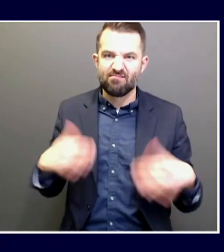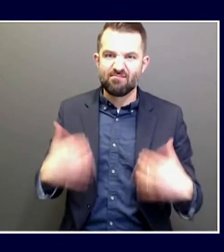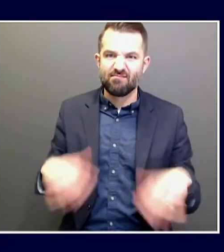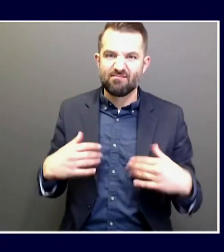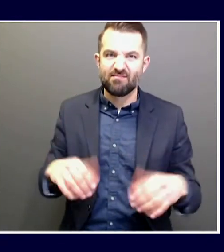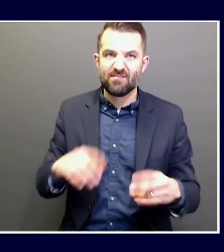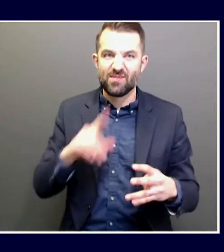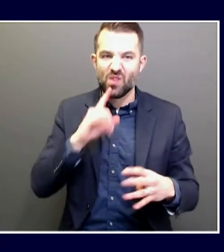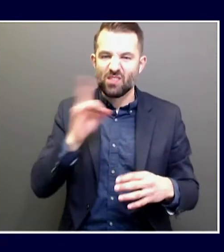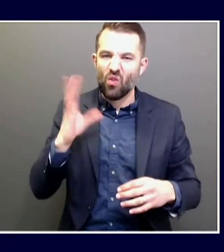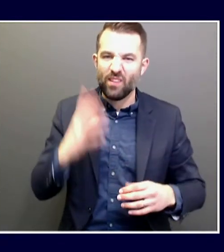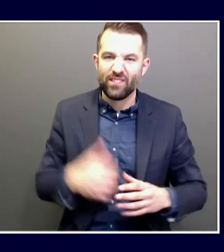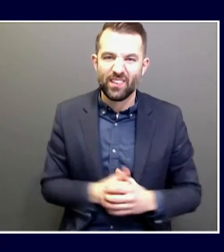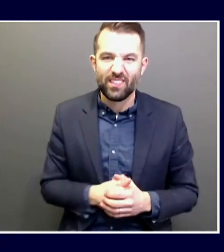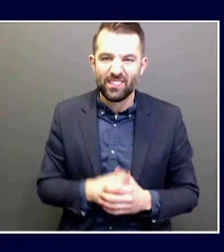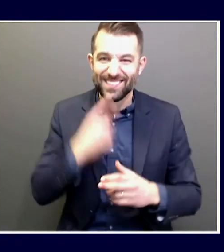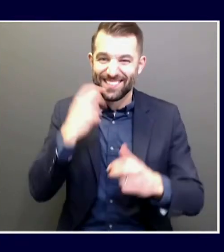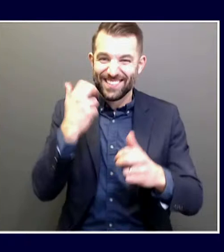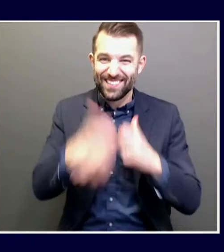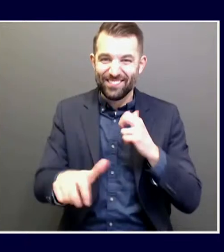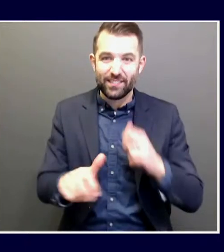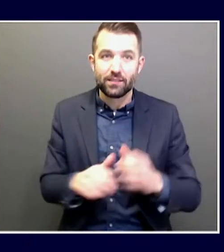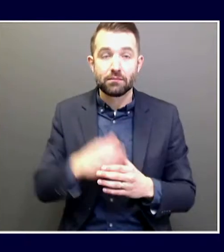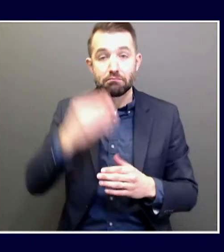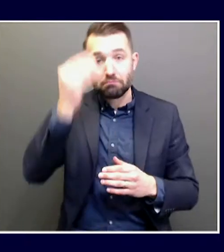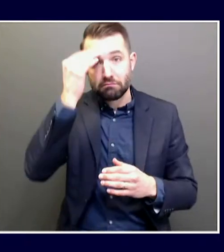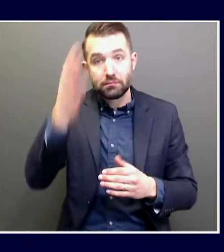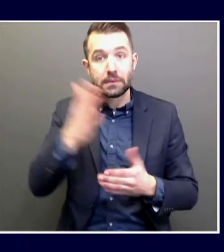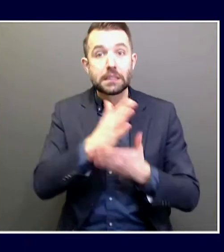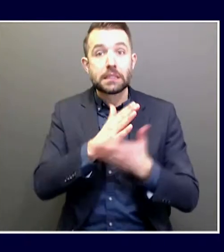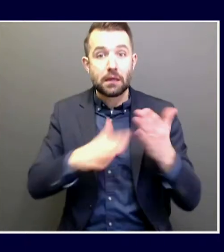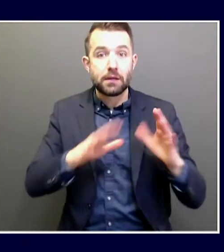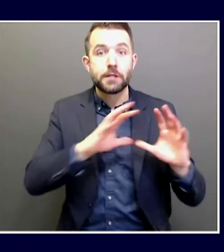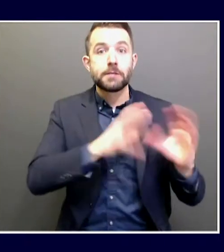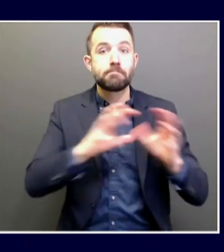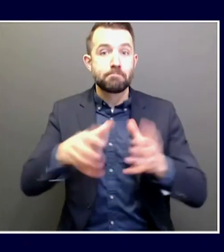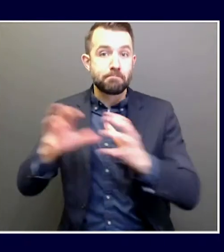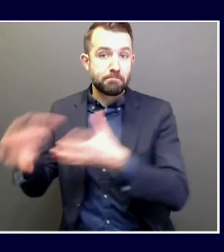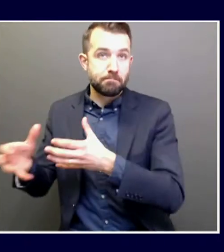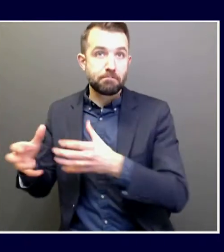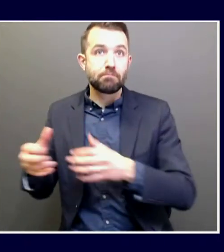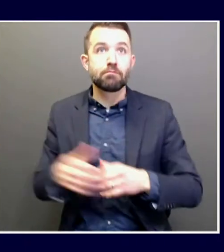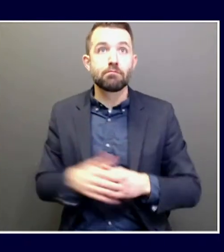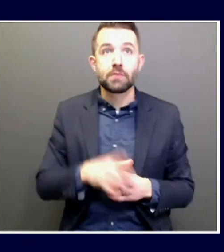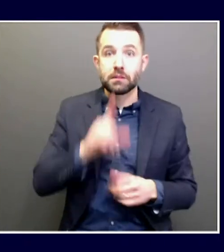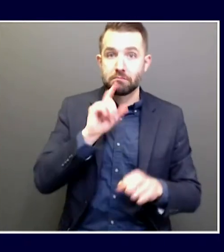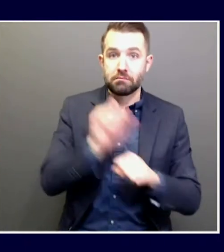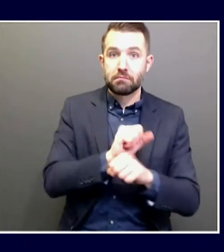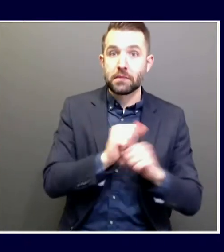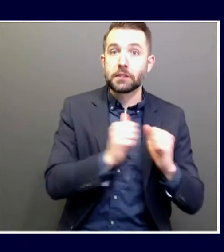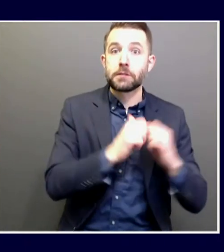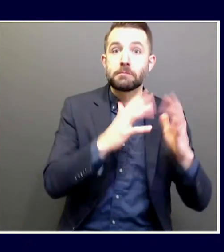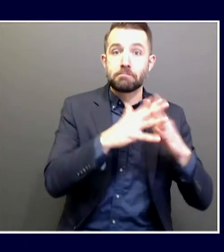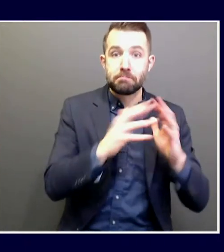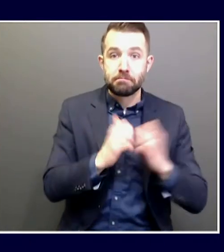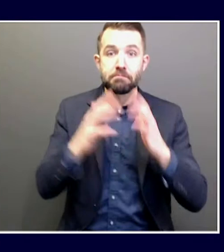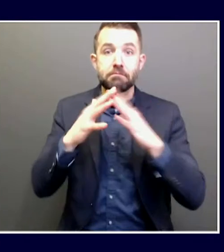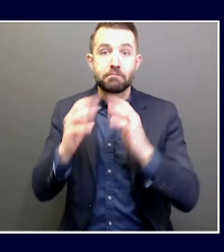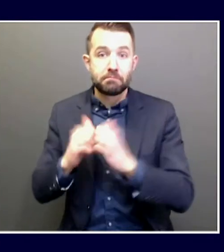there have been groups that have sprung up to themselves make sure that they are selling